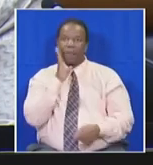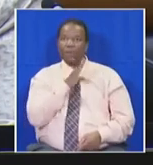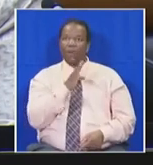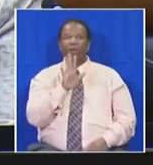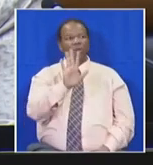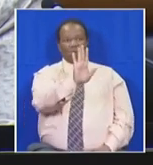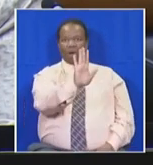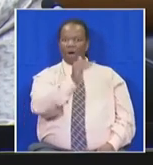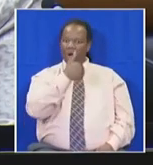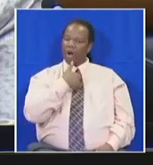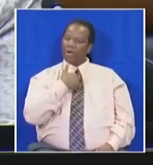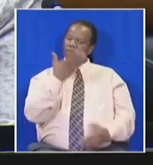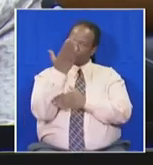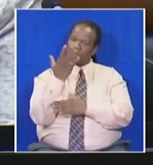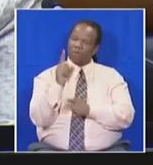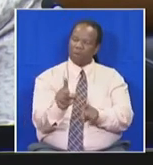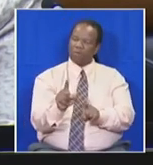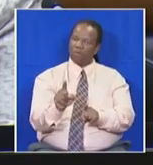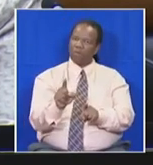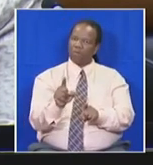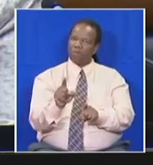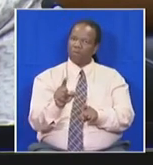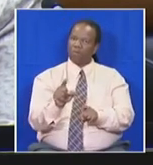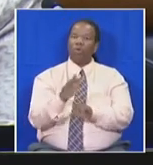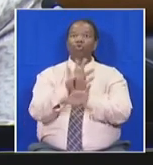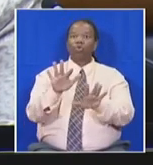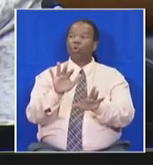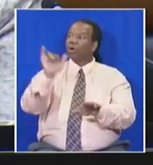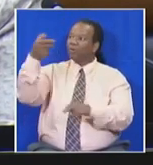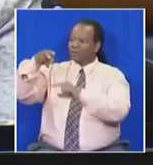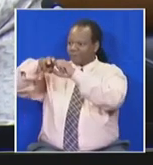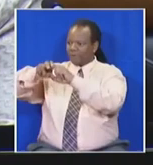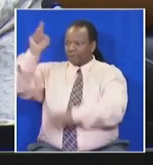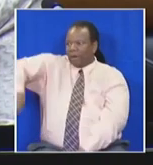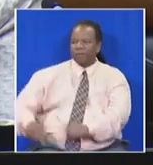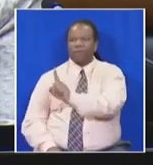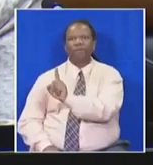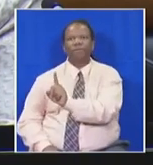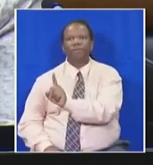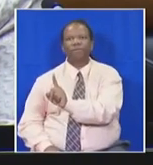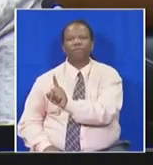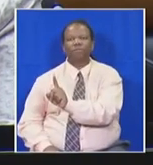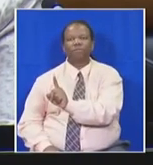floor. You must recognize. I am addressing this House. You will take your seat.